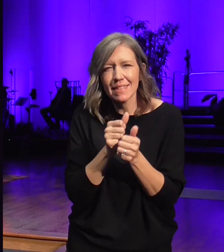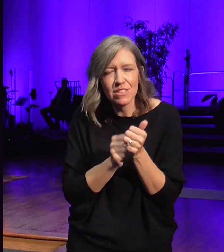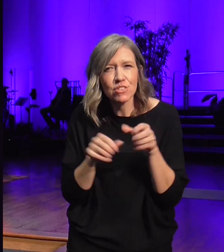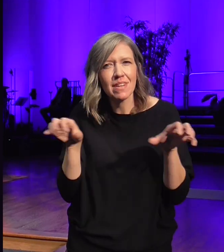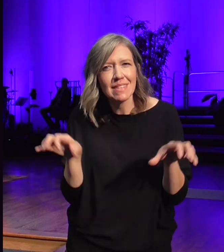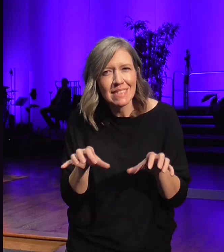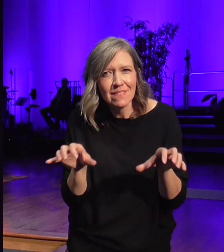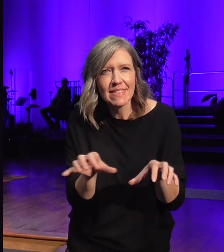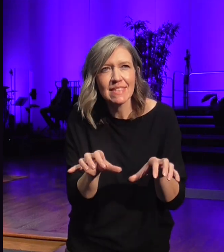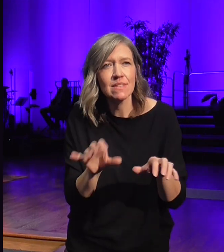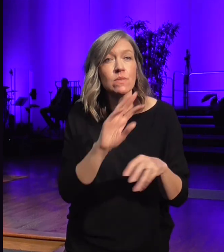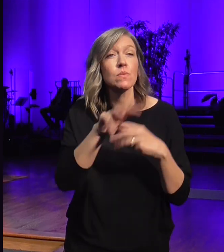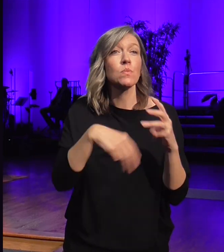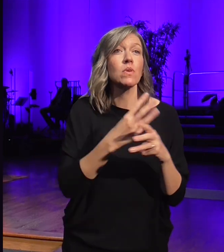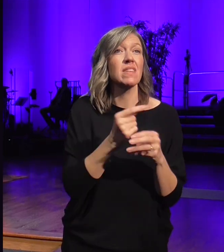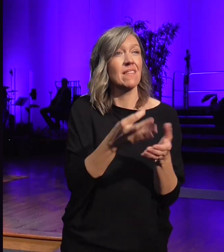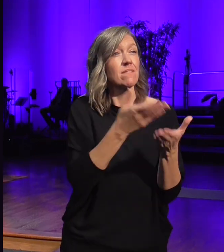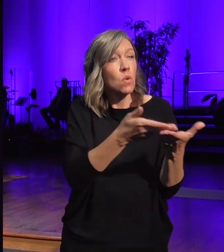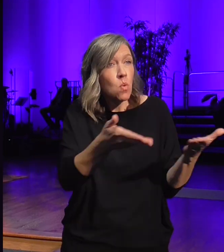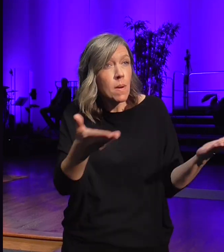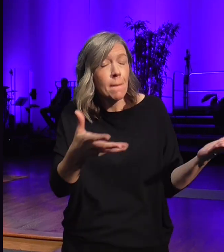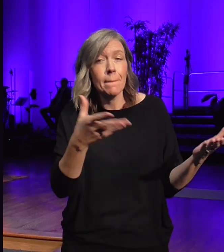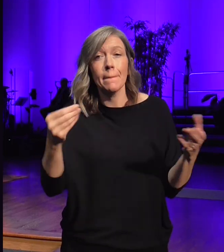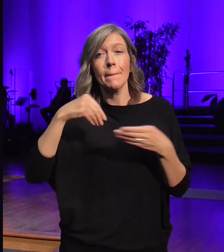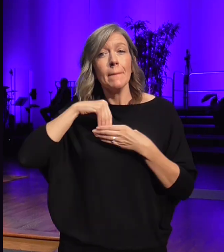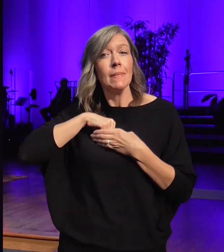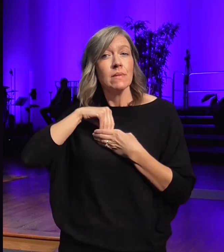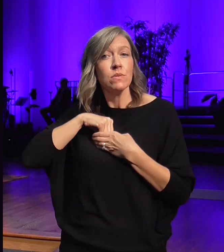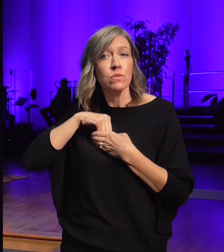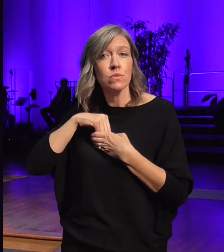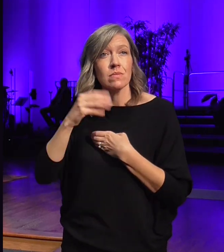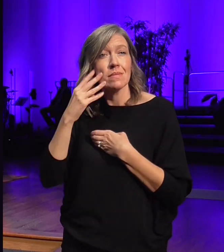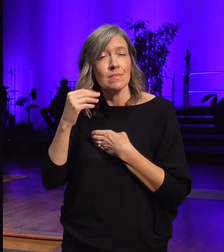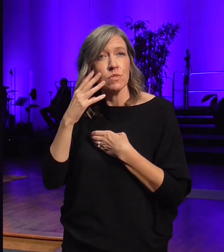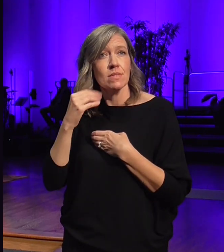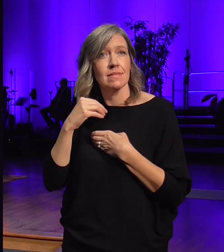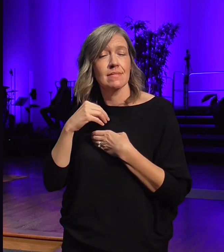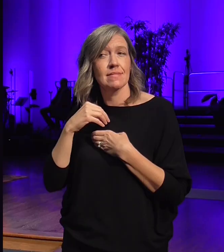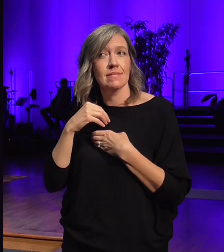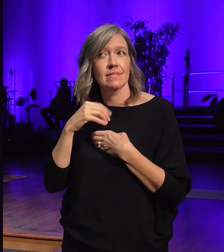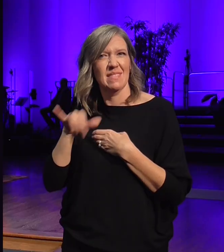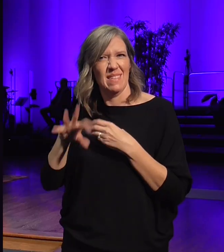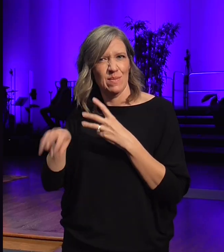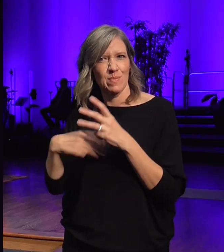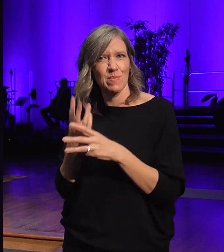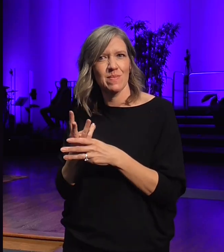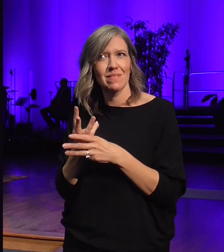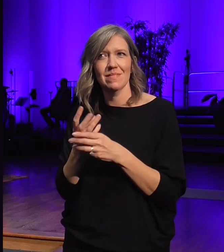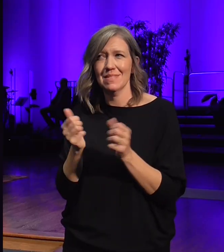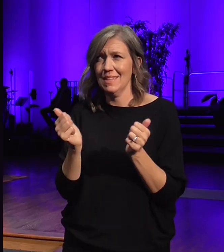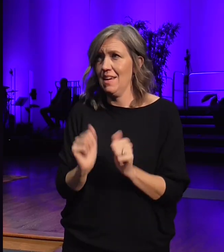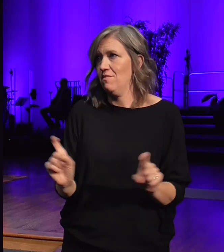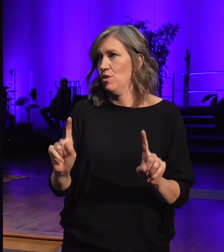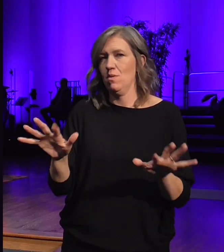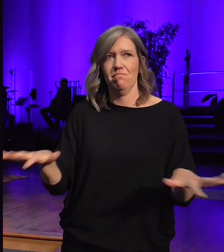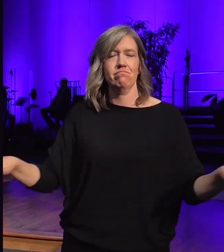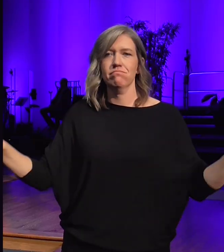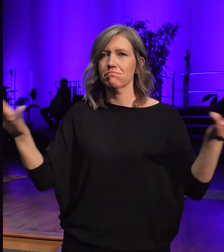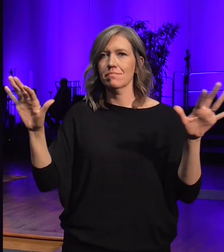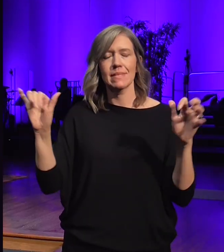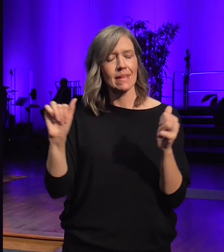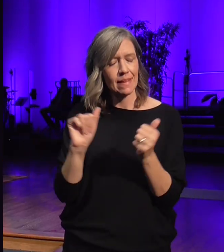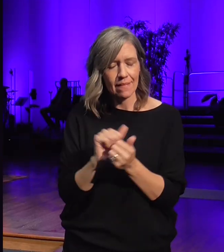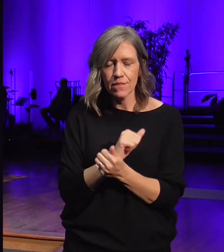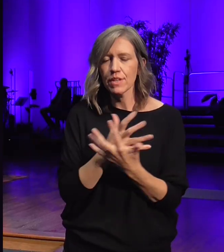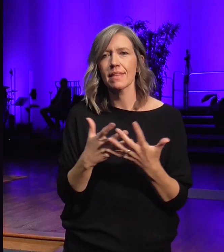the world of form and the internal world that we experience. It is everywhere, in everything